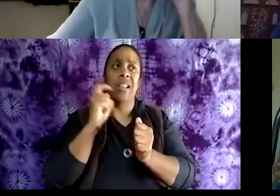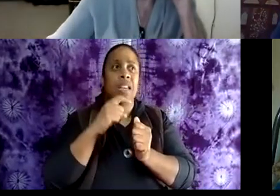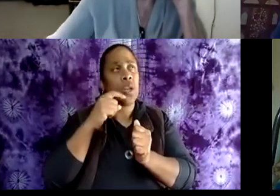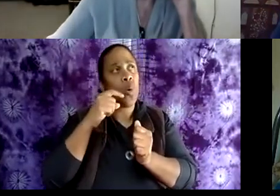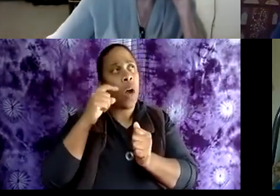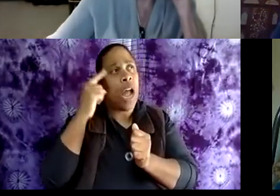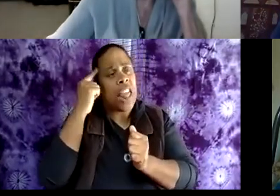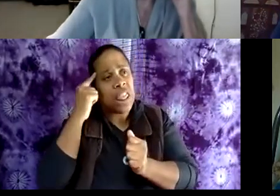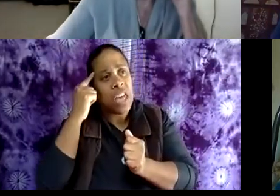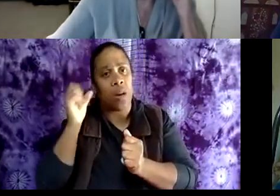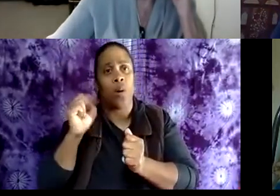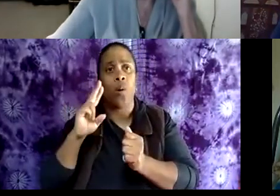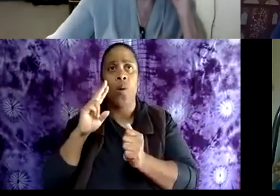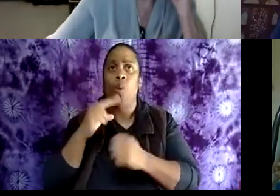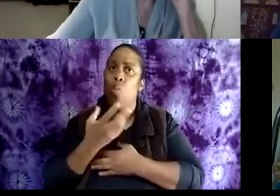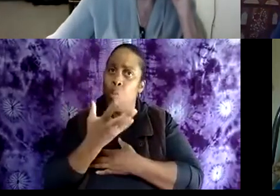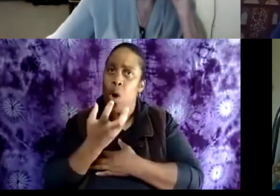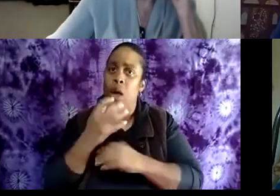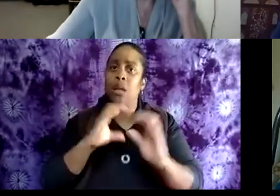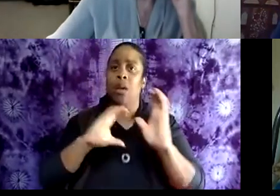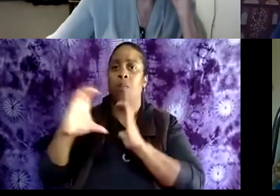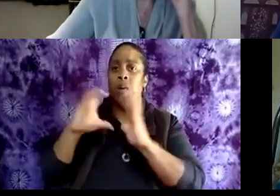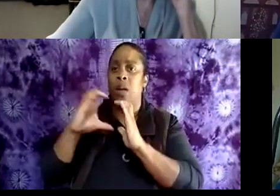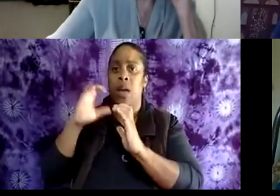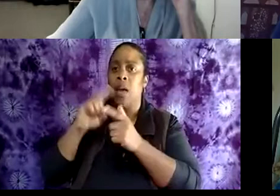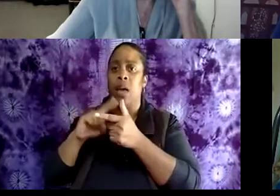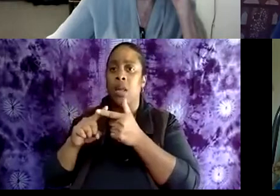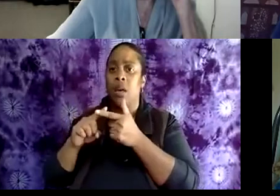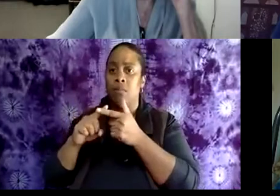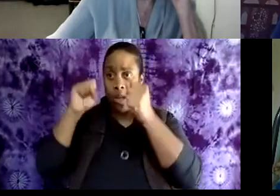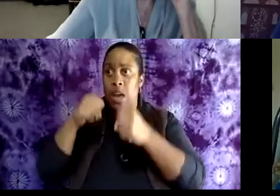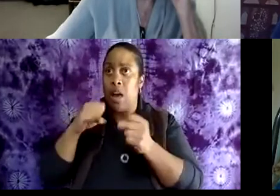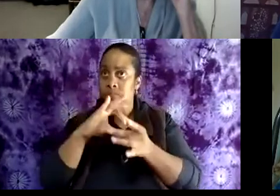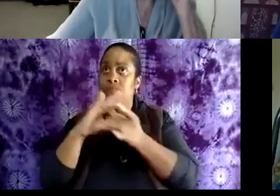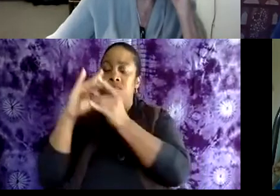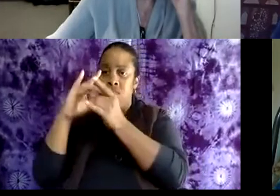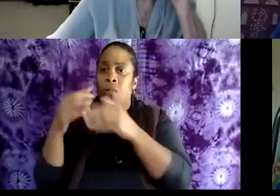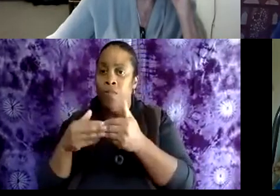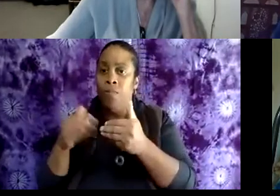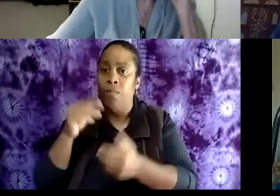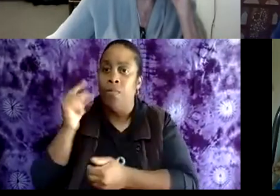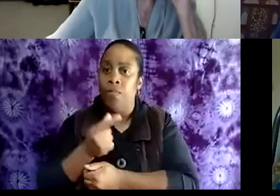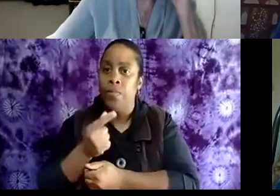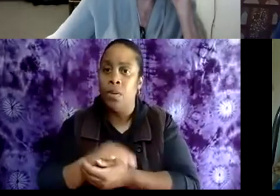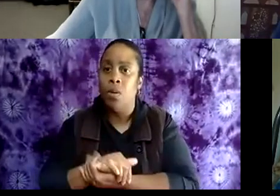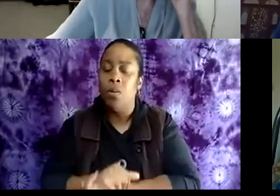communicate. So this loving energy says, yes, we will talk again if you need. So that is what I get